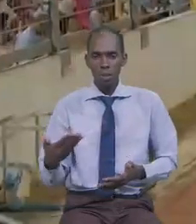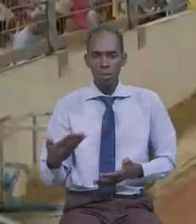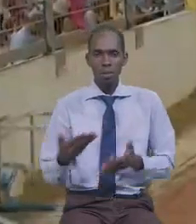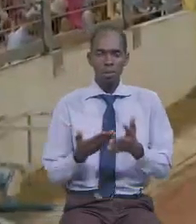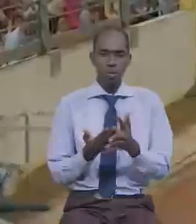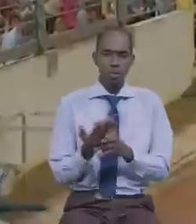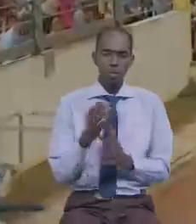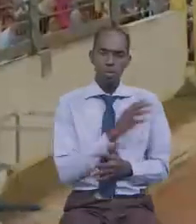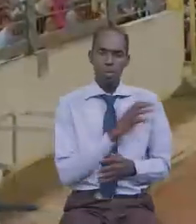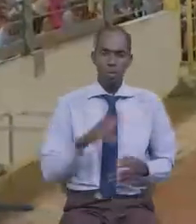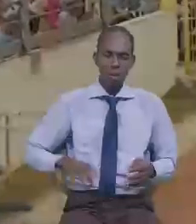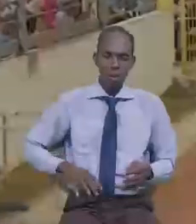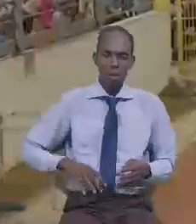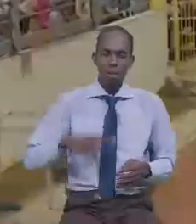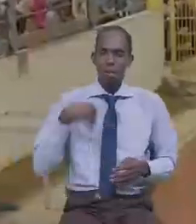who strengthens me.